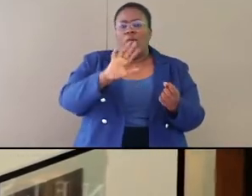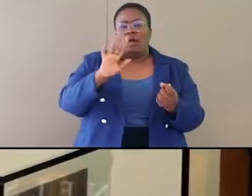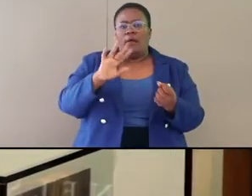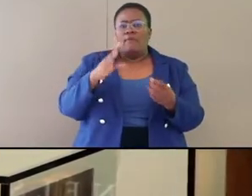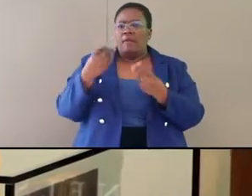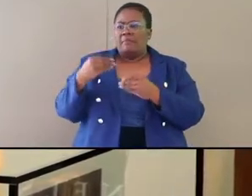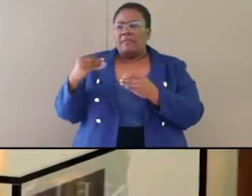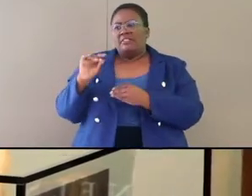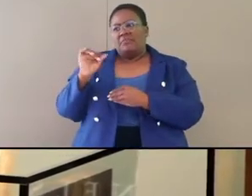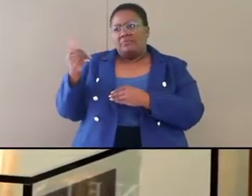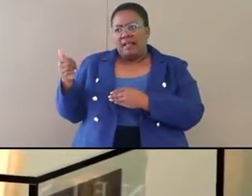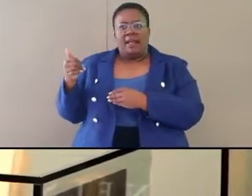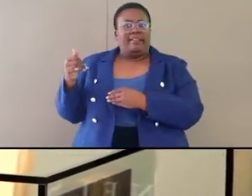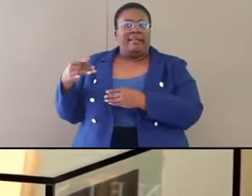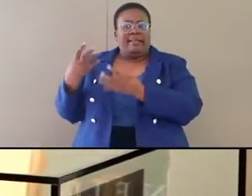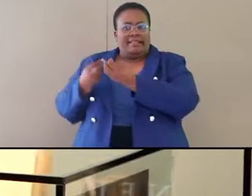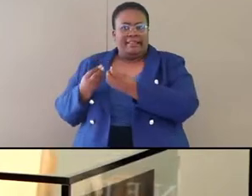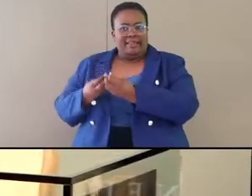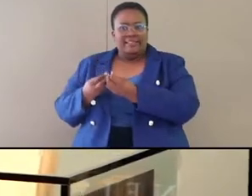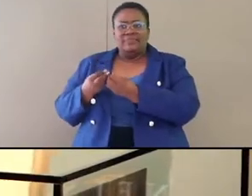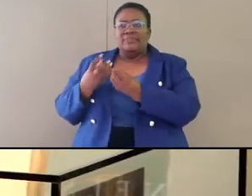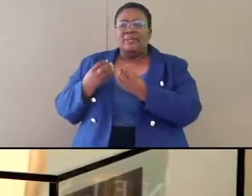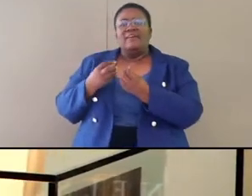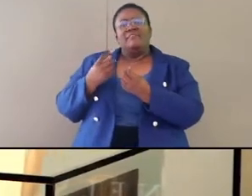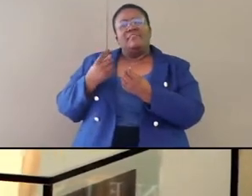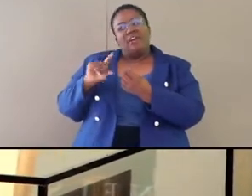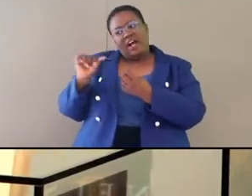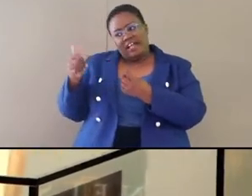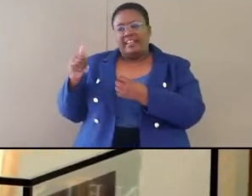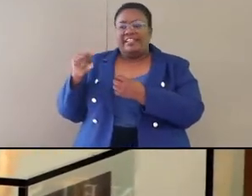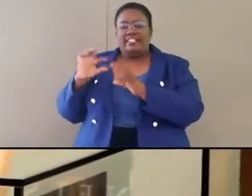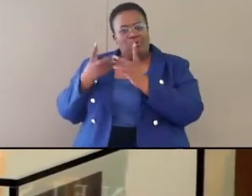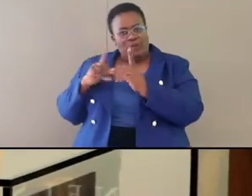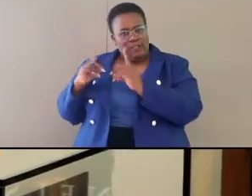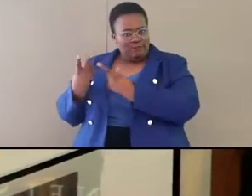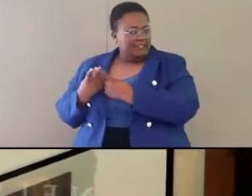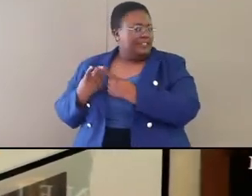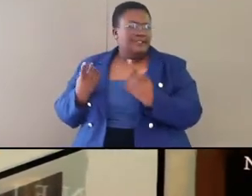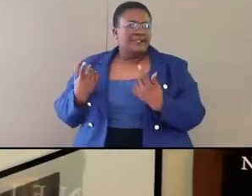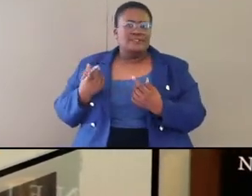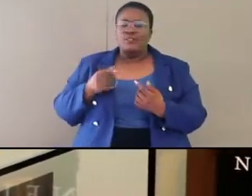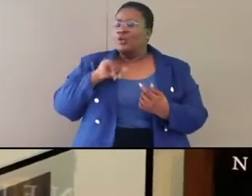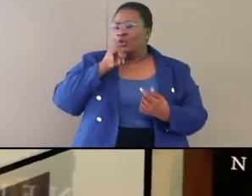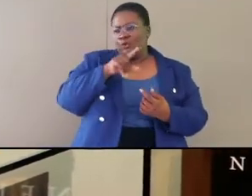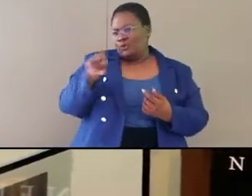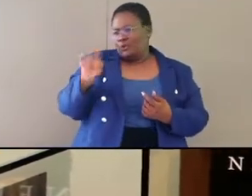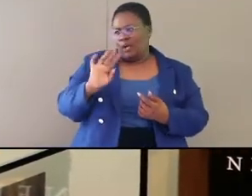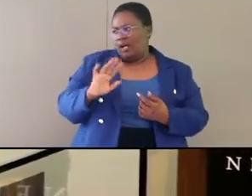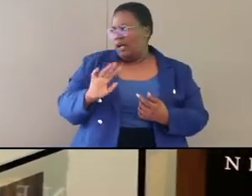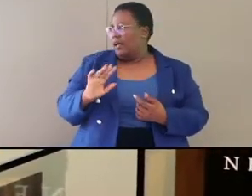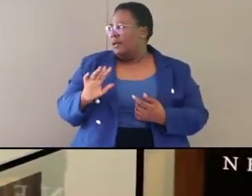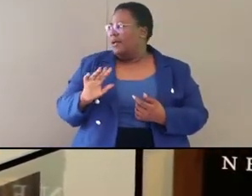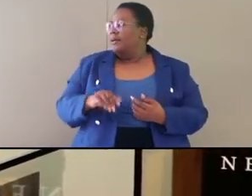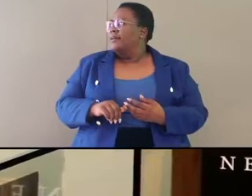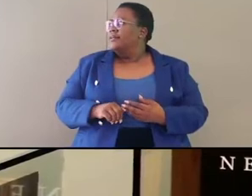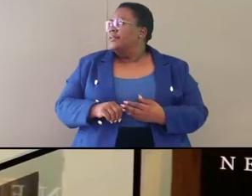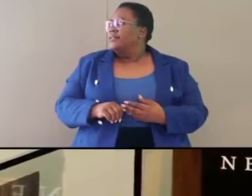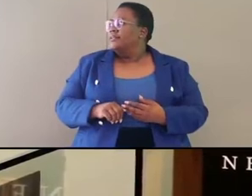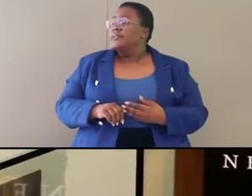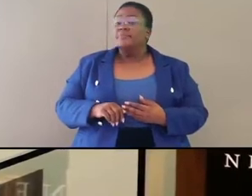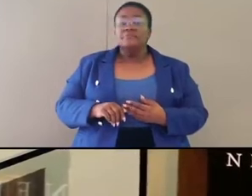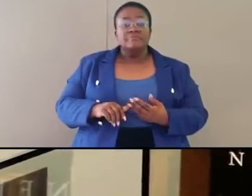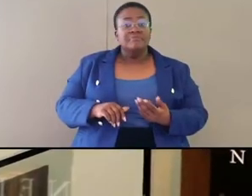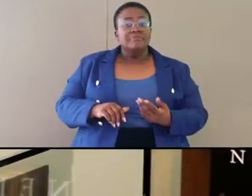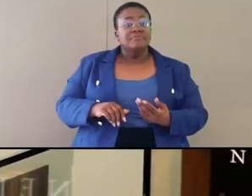other litigation of other departments and well, no, not you guys because you, you see, if you,